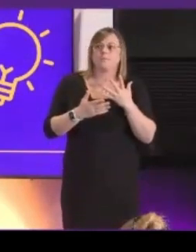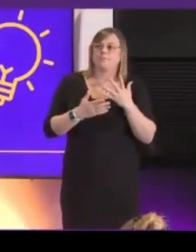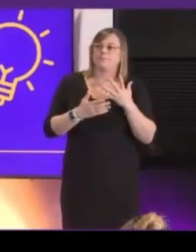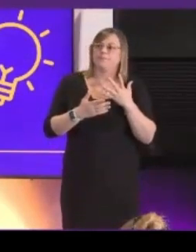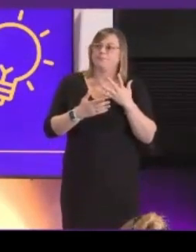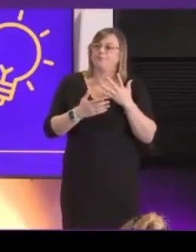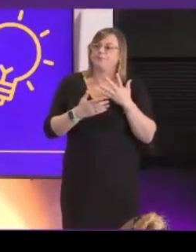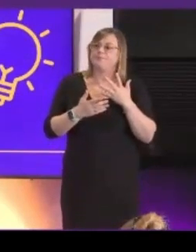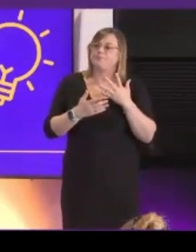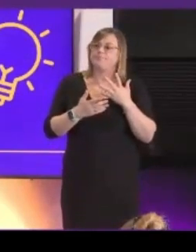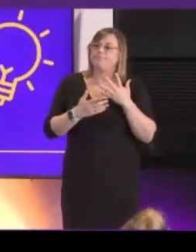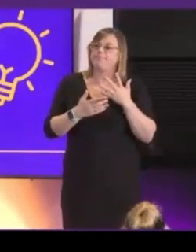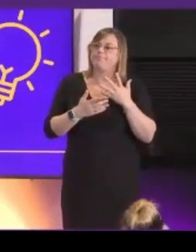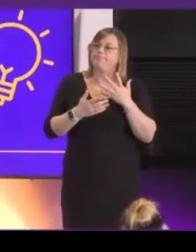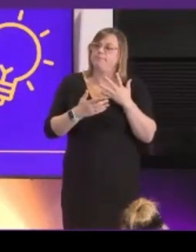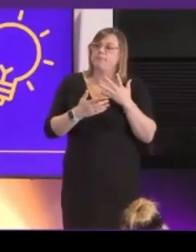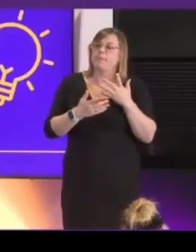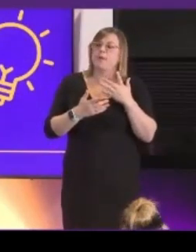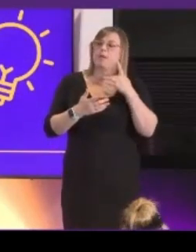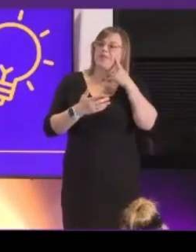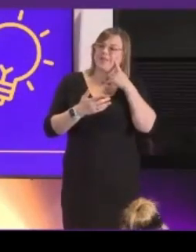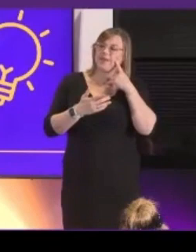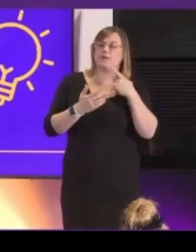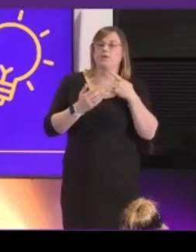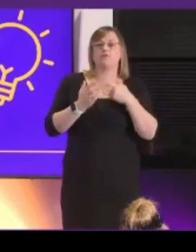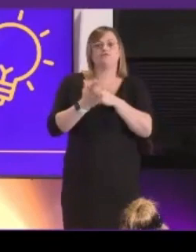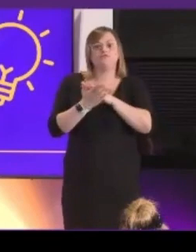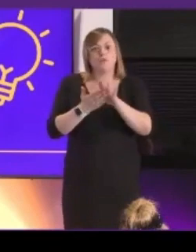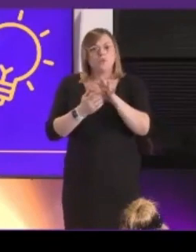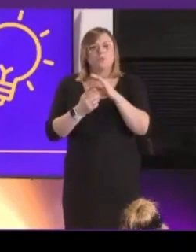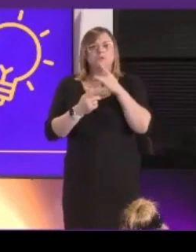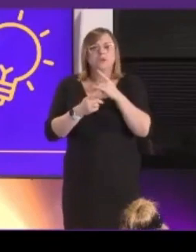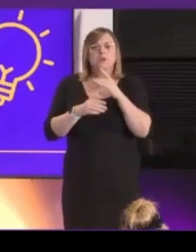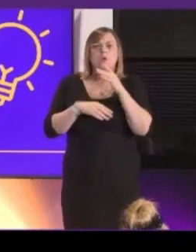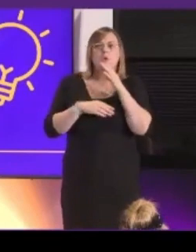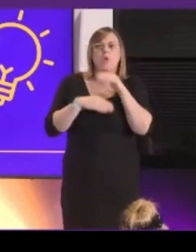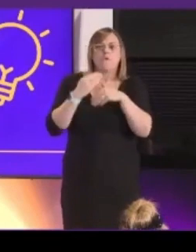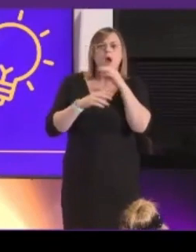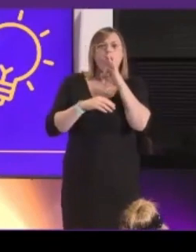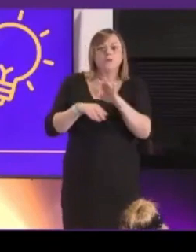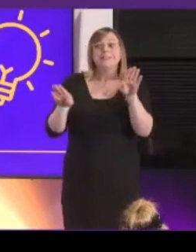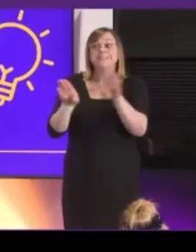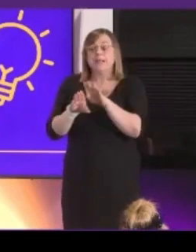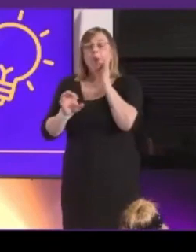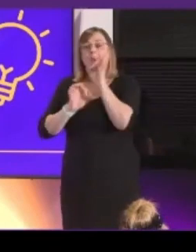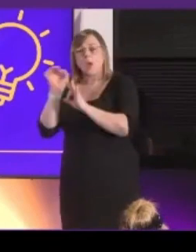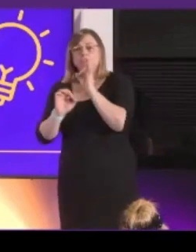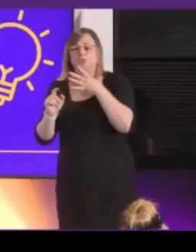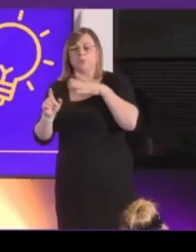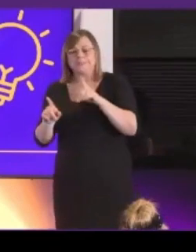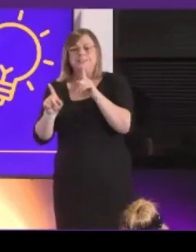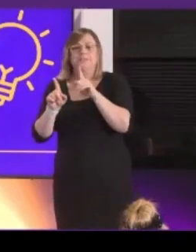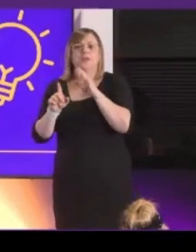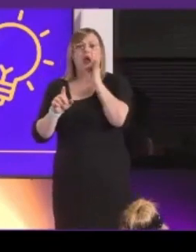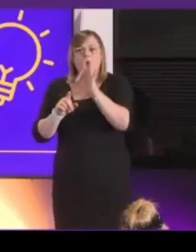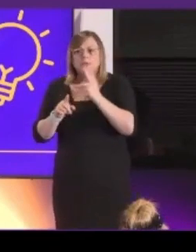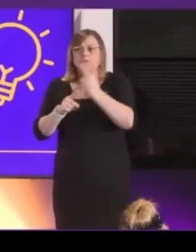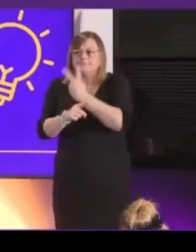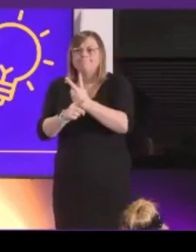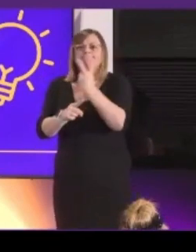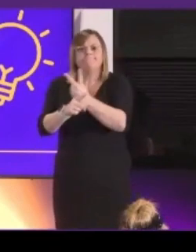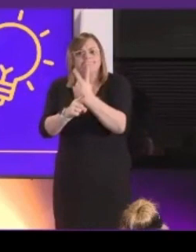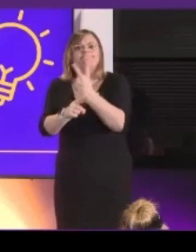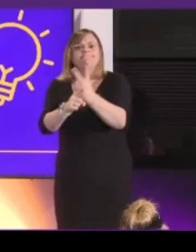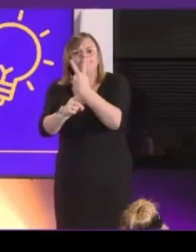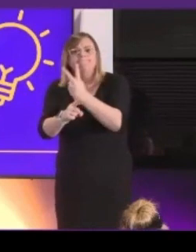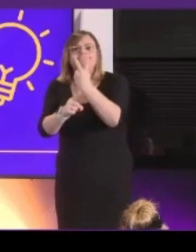And again, I think Ruth was saying about asking the same questions. You need to keep asking questions and asking the same